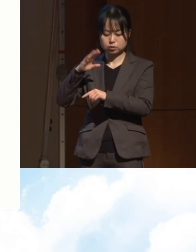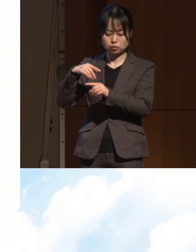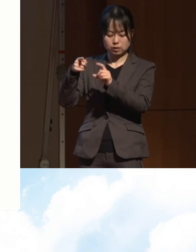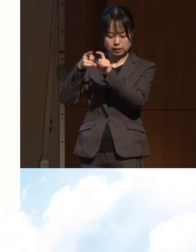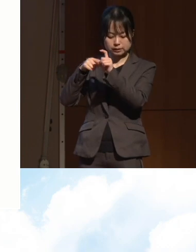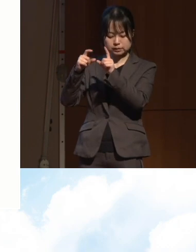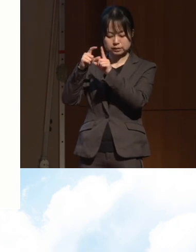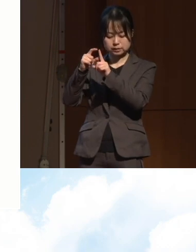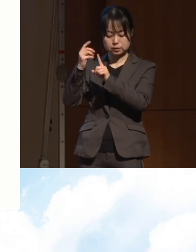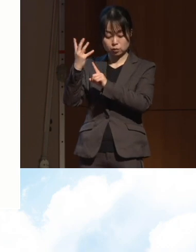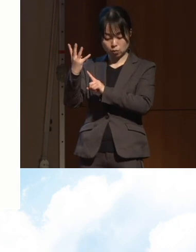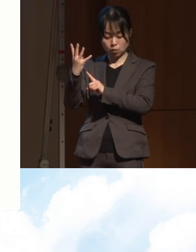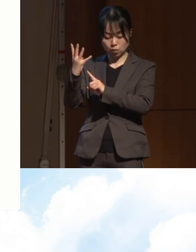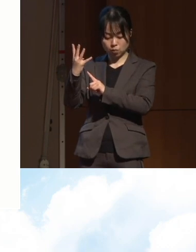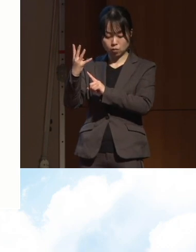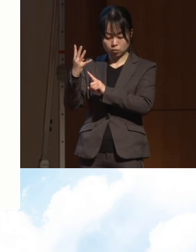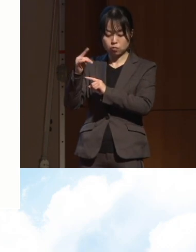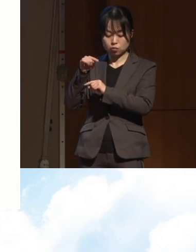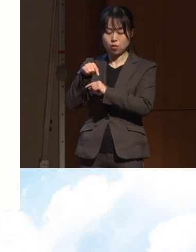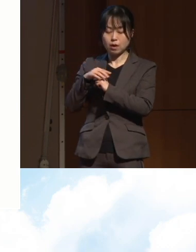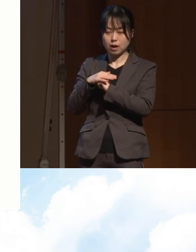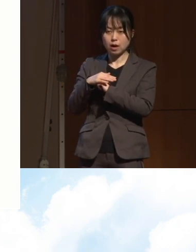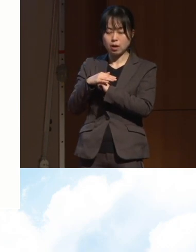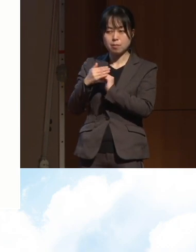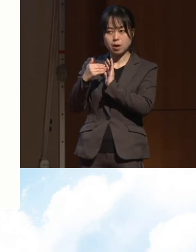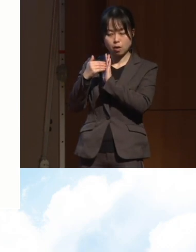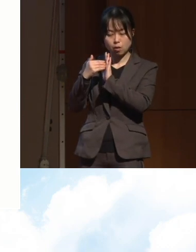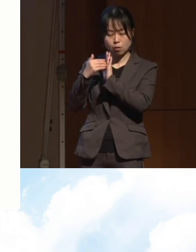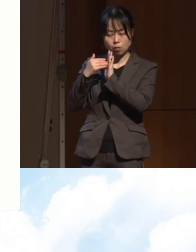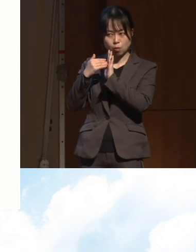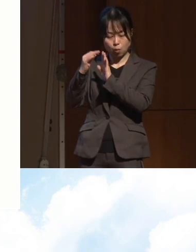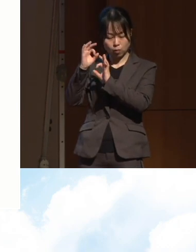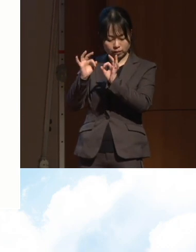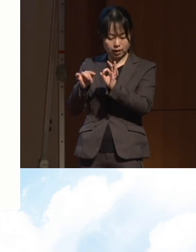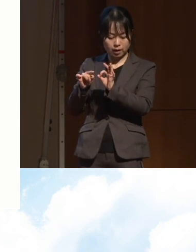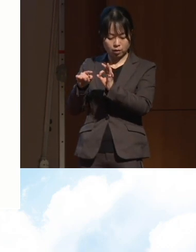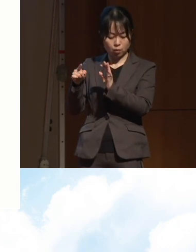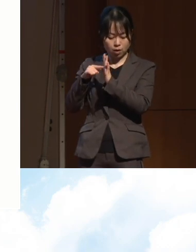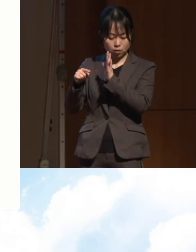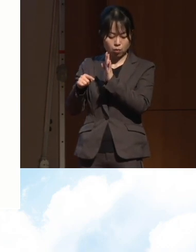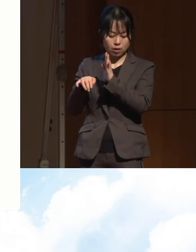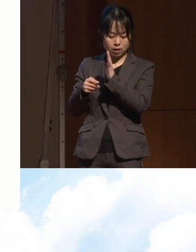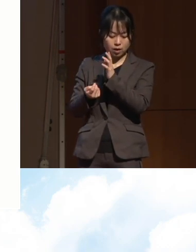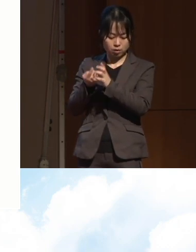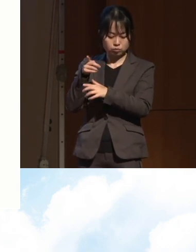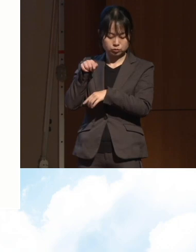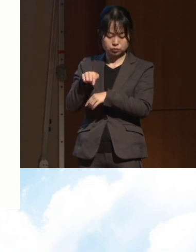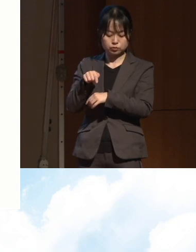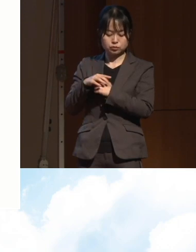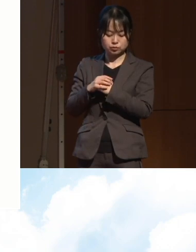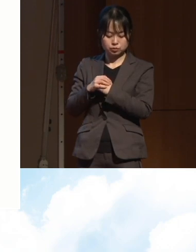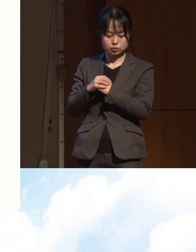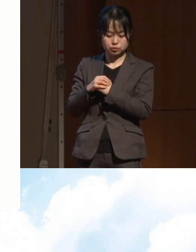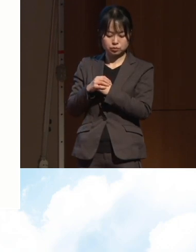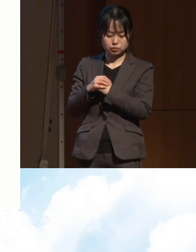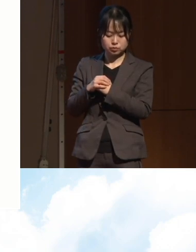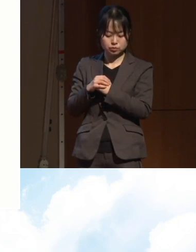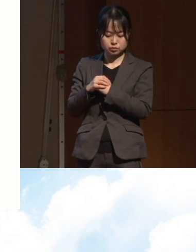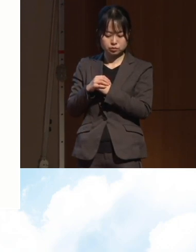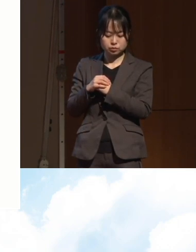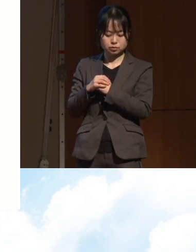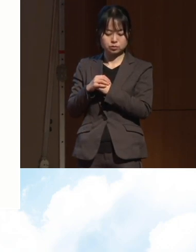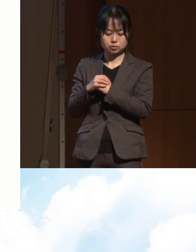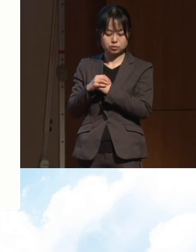responses. Inactivated viruses, on the other hand, since they're not replicating, are pretty good at generating antibody responses, but